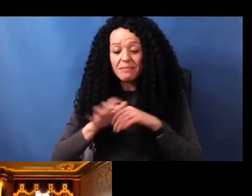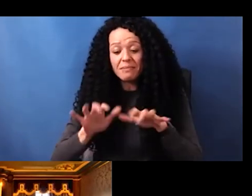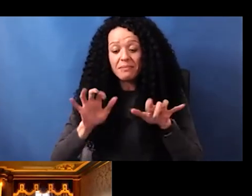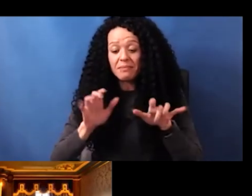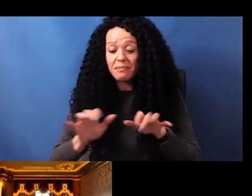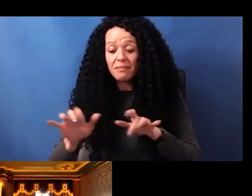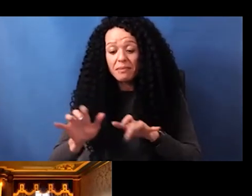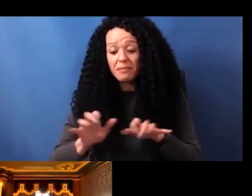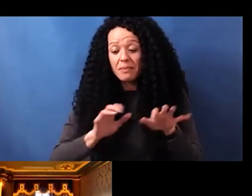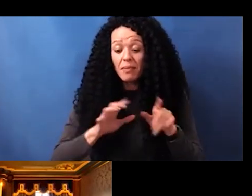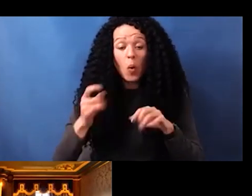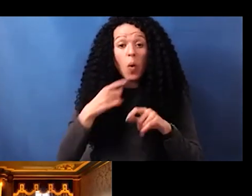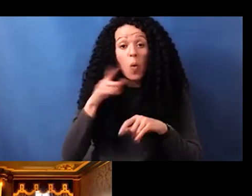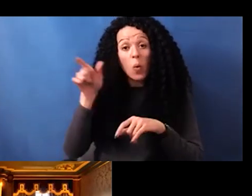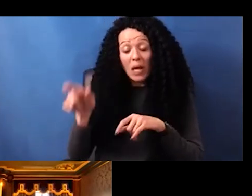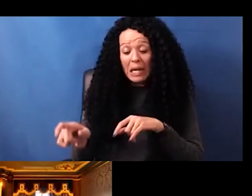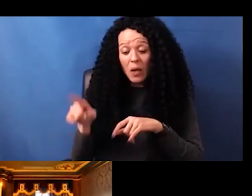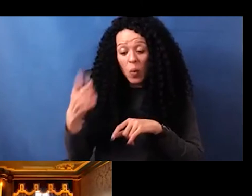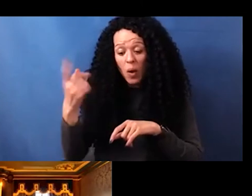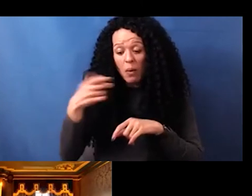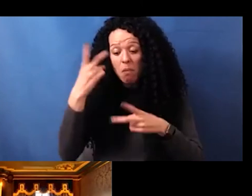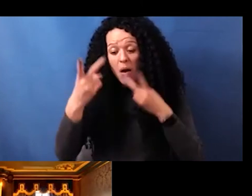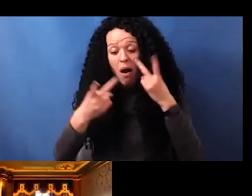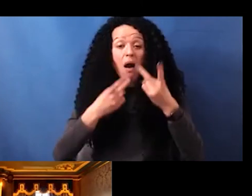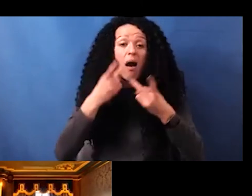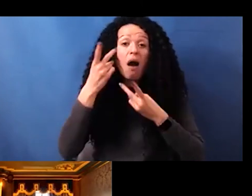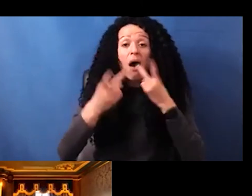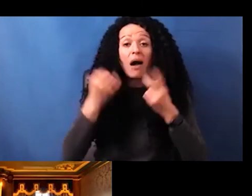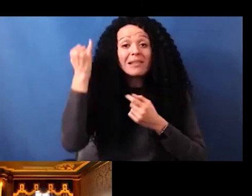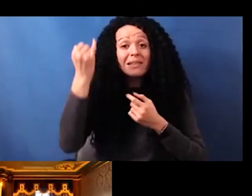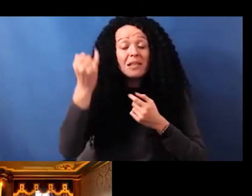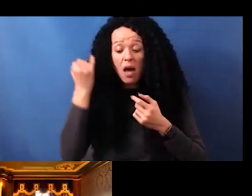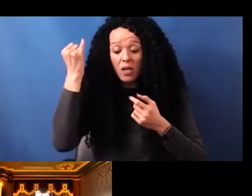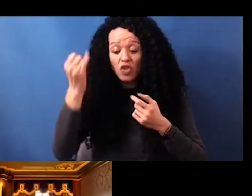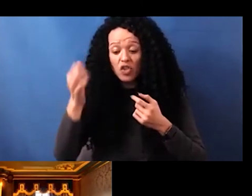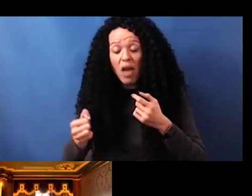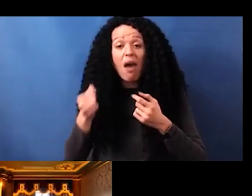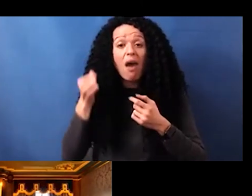moor. Oh, he by bud the